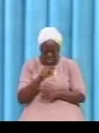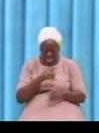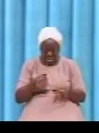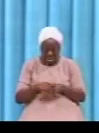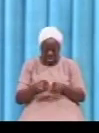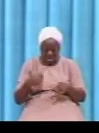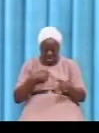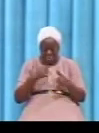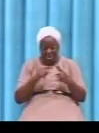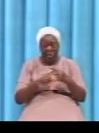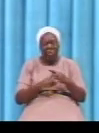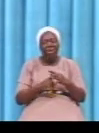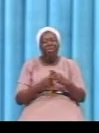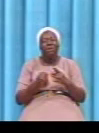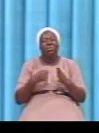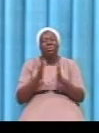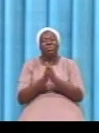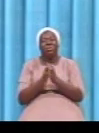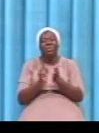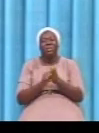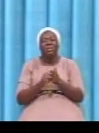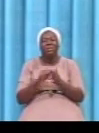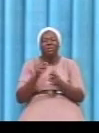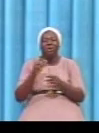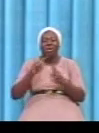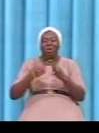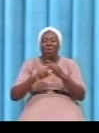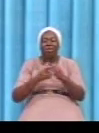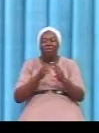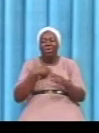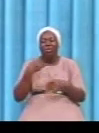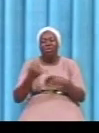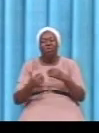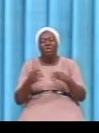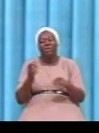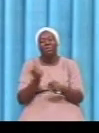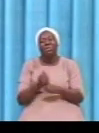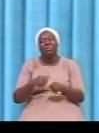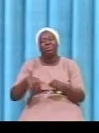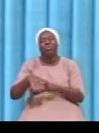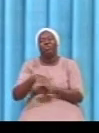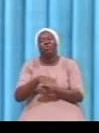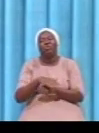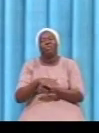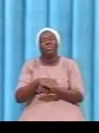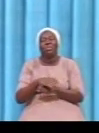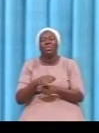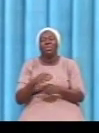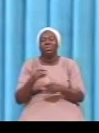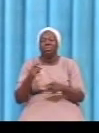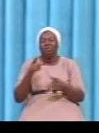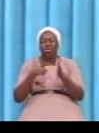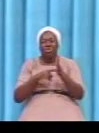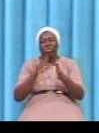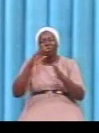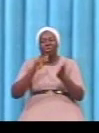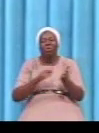start, we pray that Alpha and Omega, you take over. We pray you manifest your